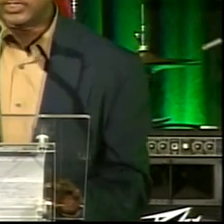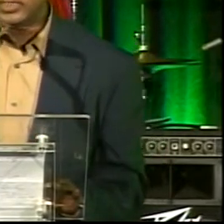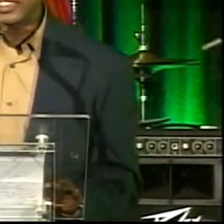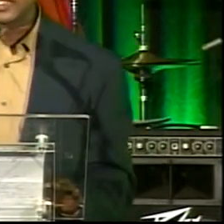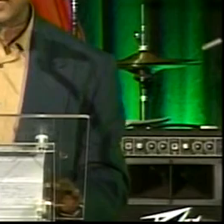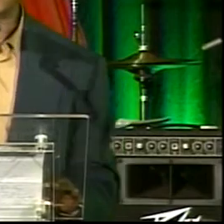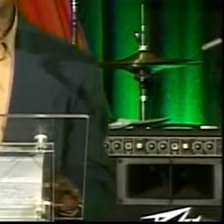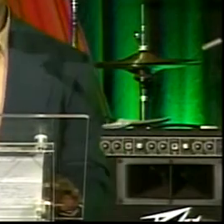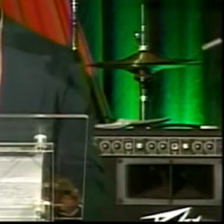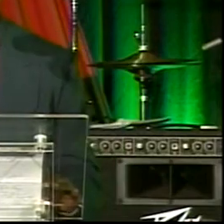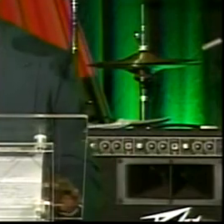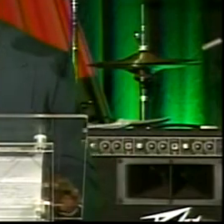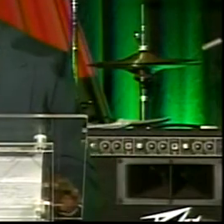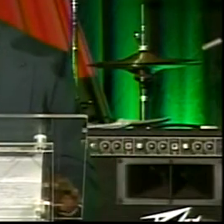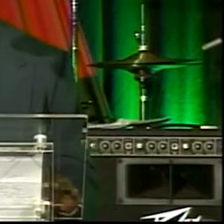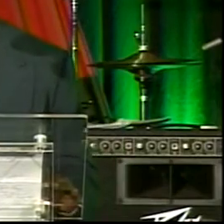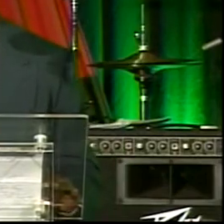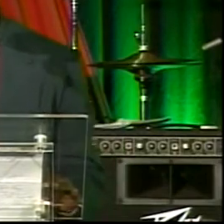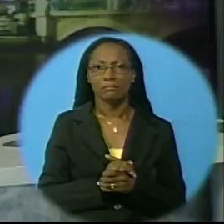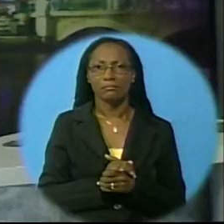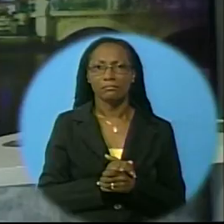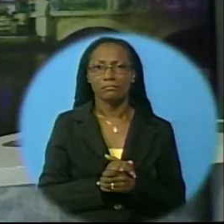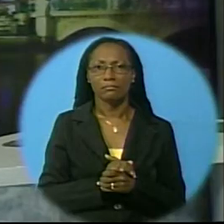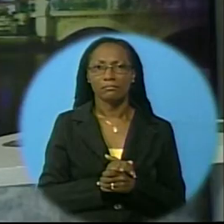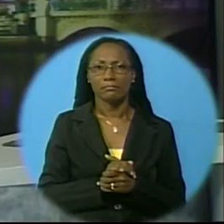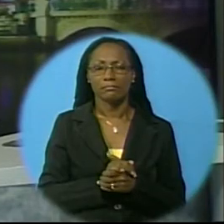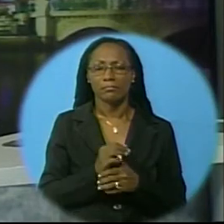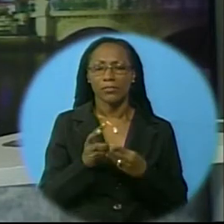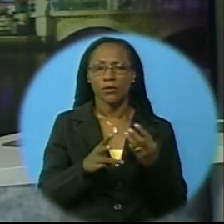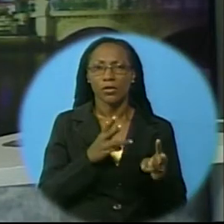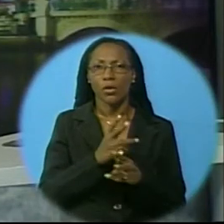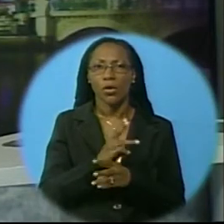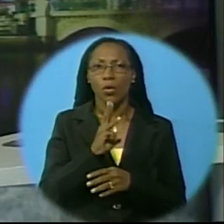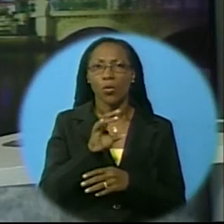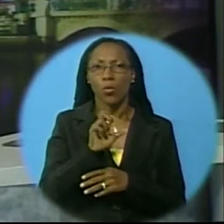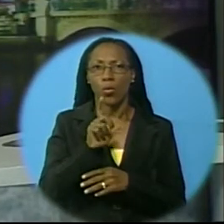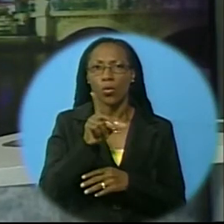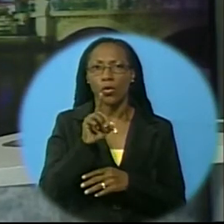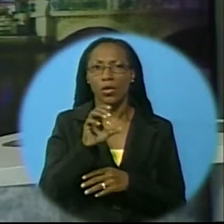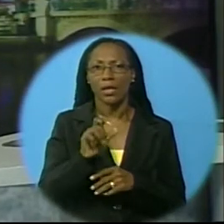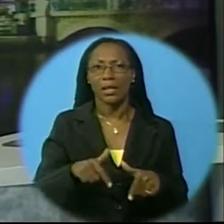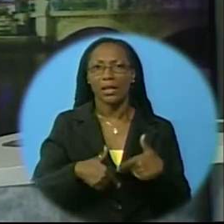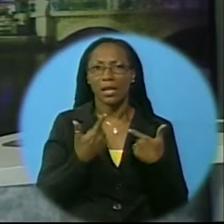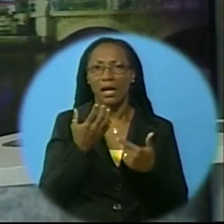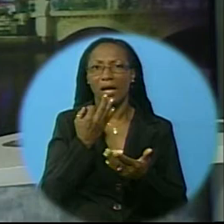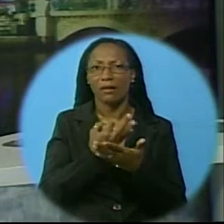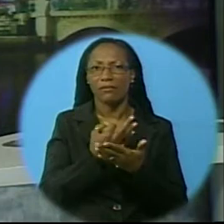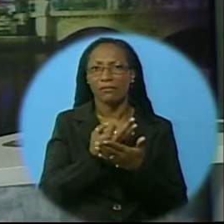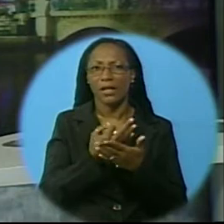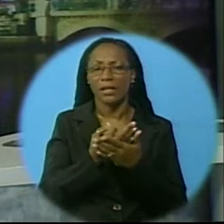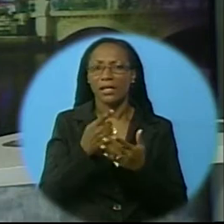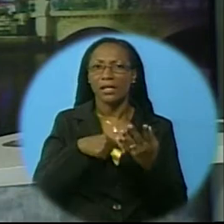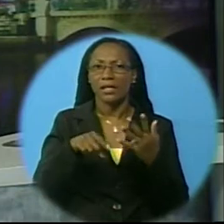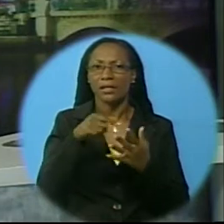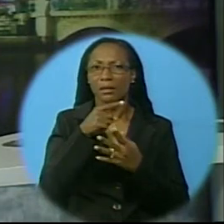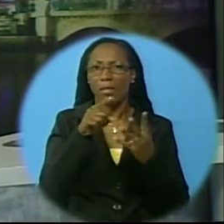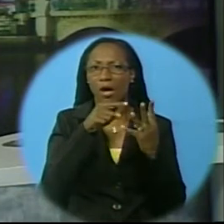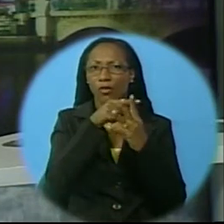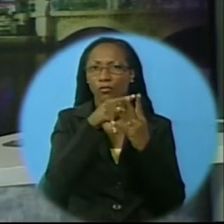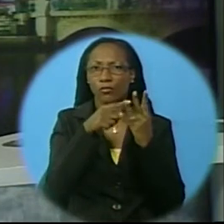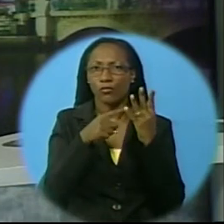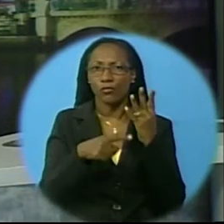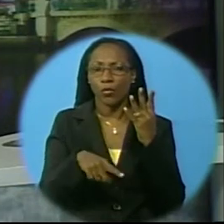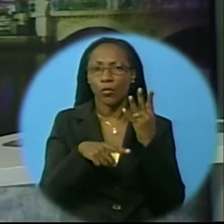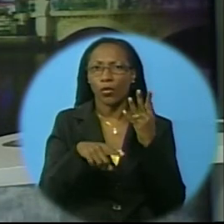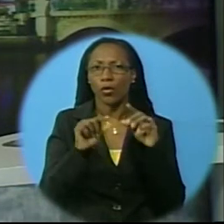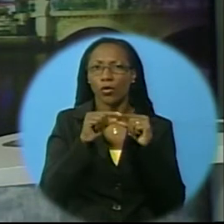Congratulations to the insightfulness of the leaders. The World Wildlife Fund is among 4 agencies hired by the